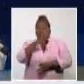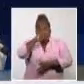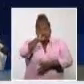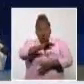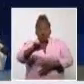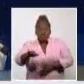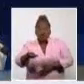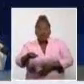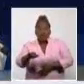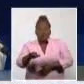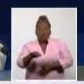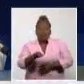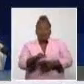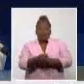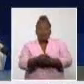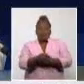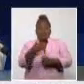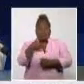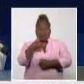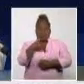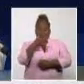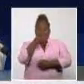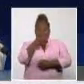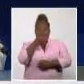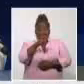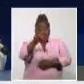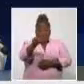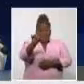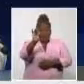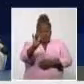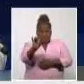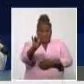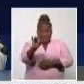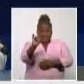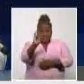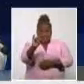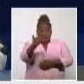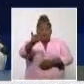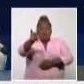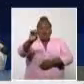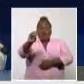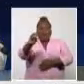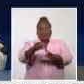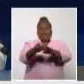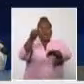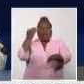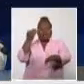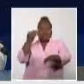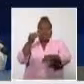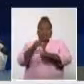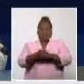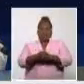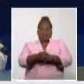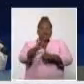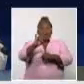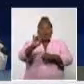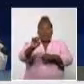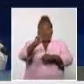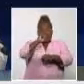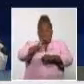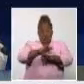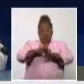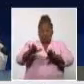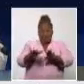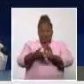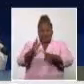Of the 176 children's cases, 90 have already been discharged. The group of children under